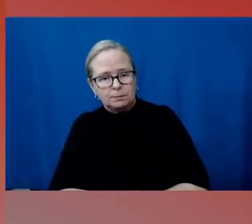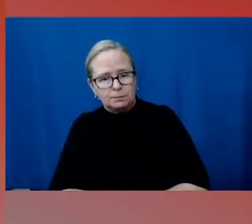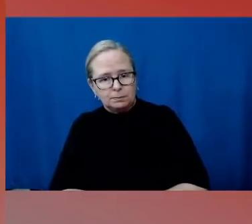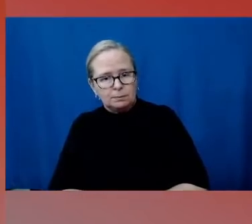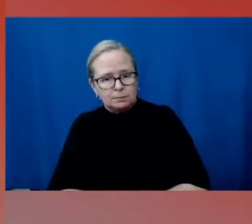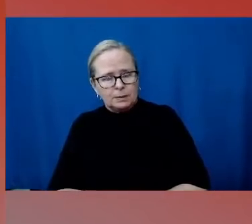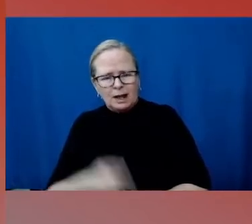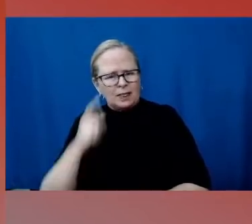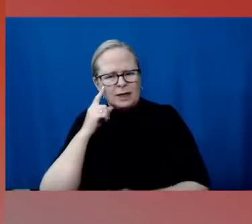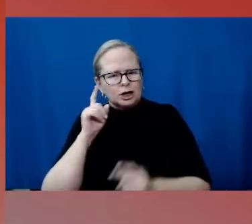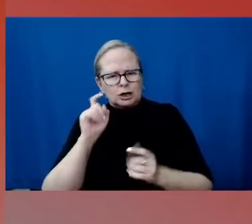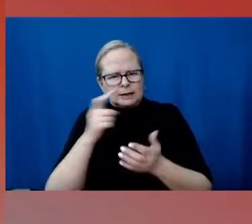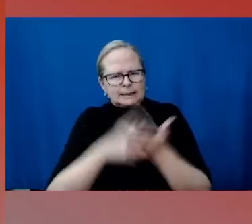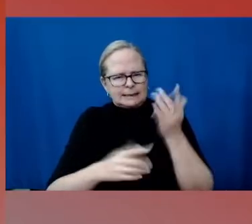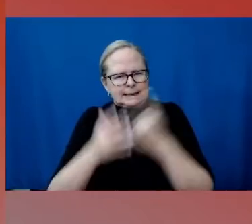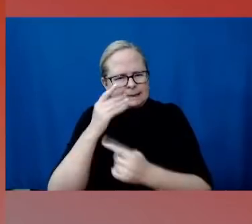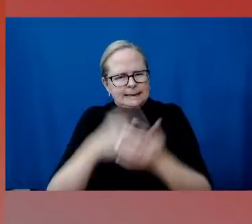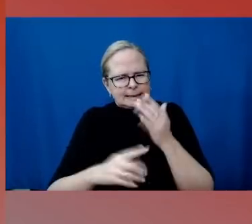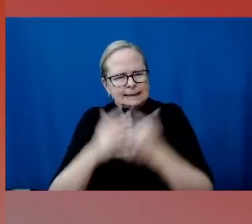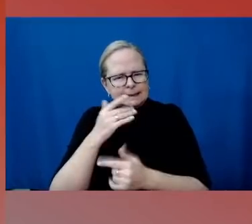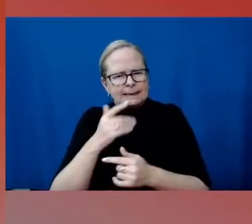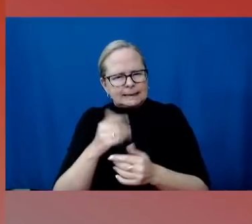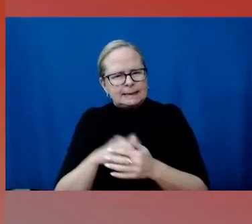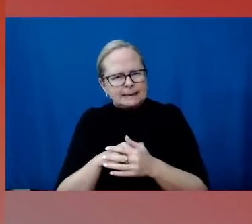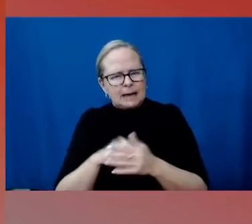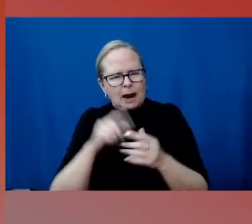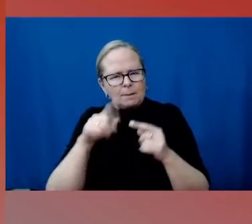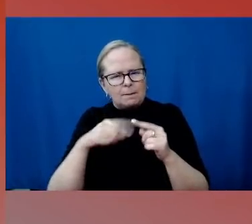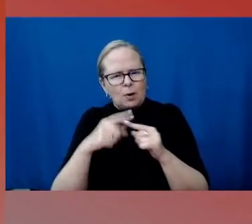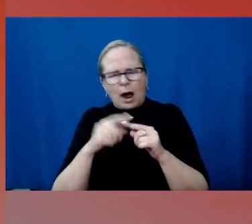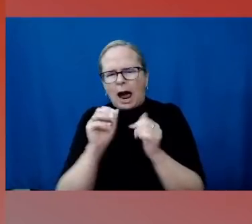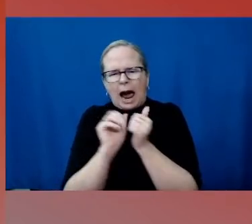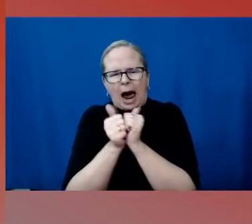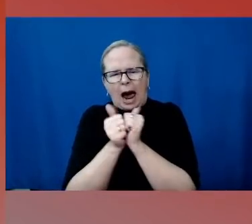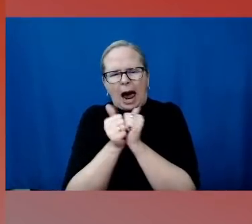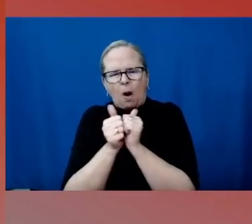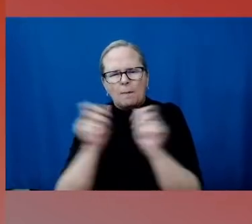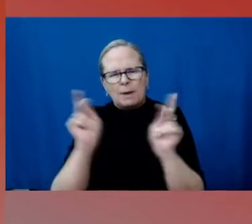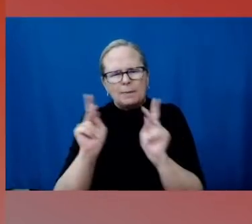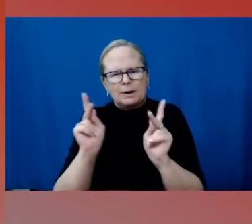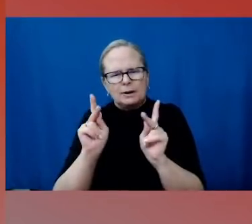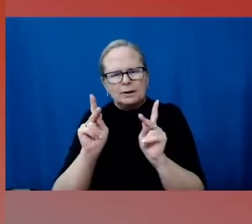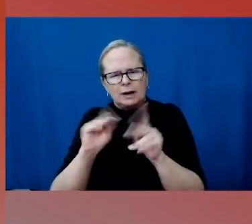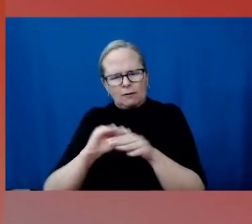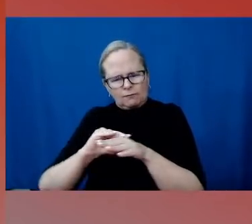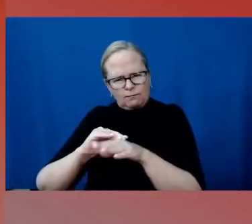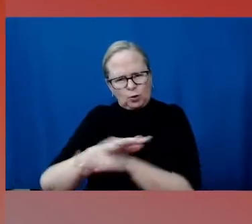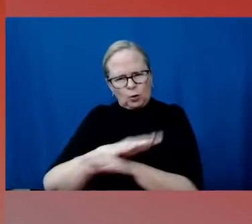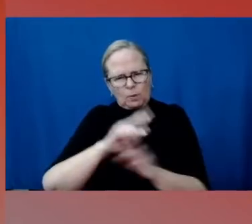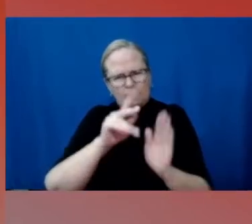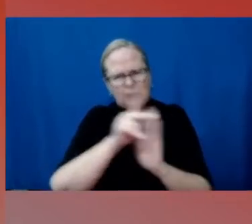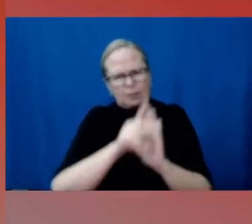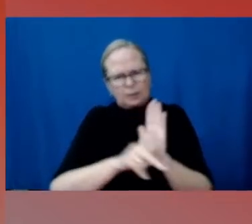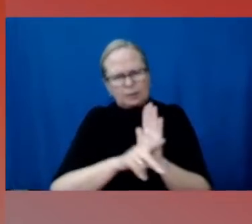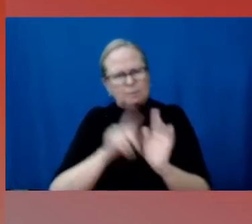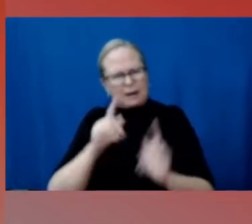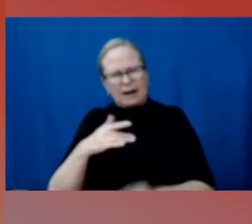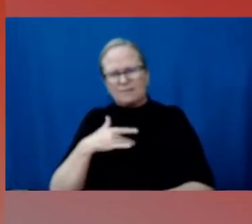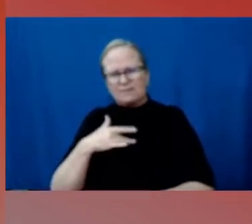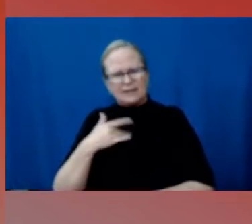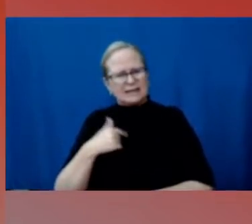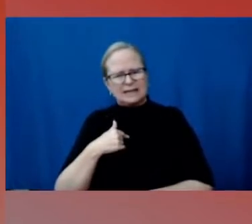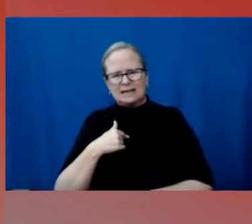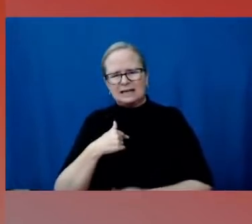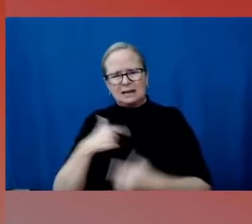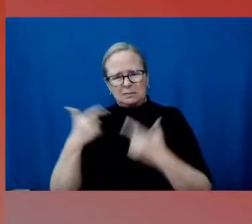probably have a debate as to these techniques, but I feel that blocking a major